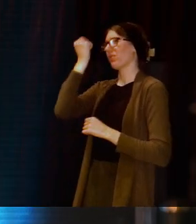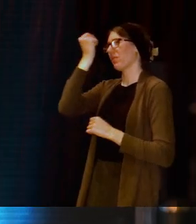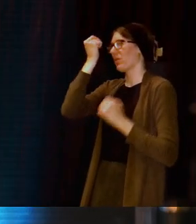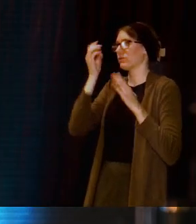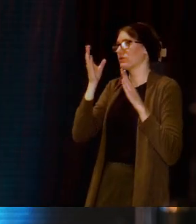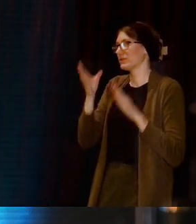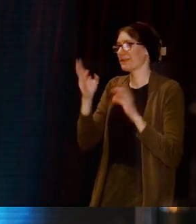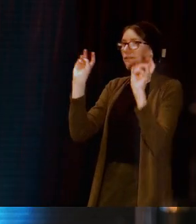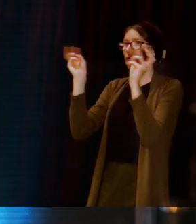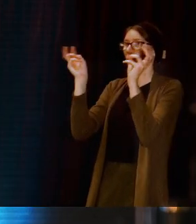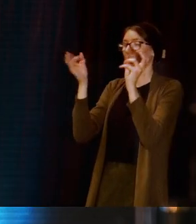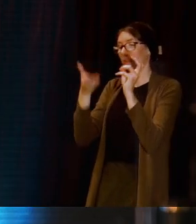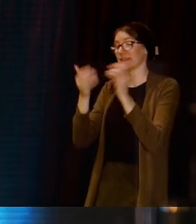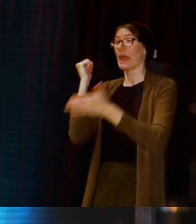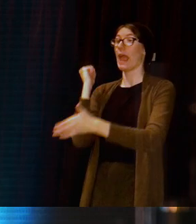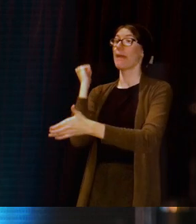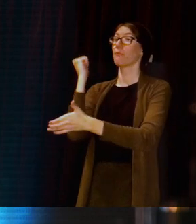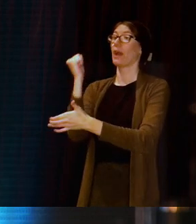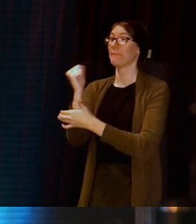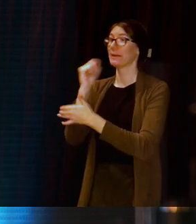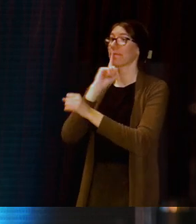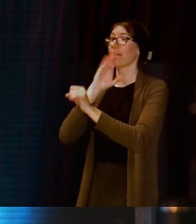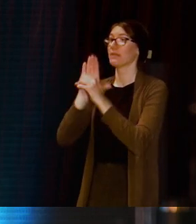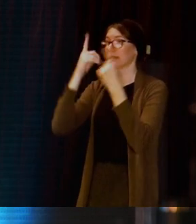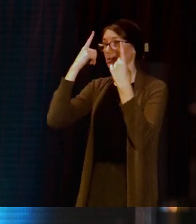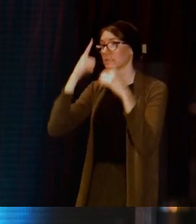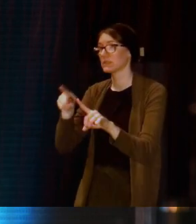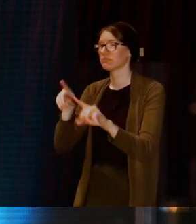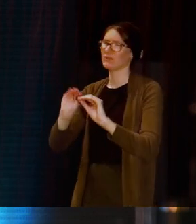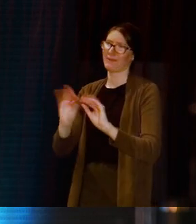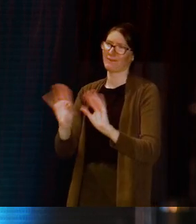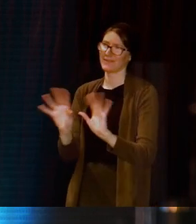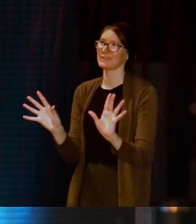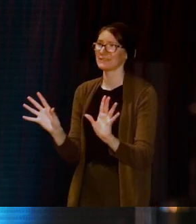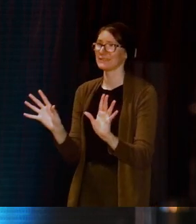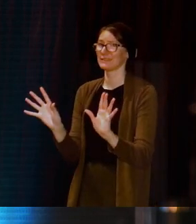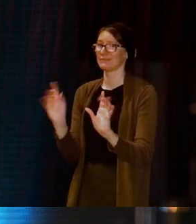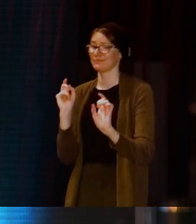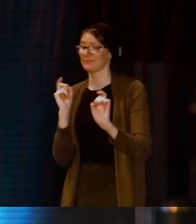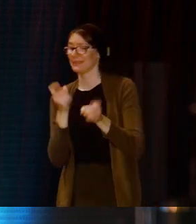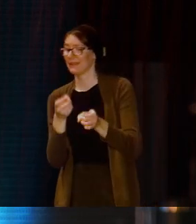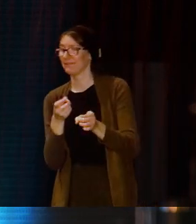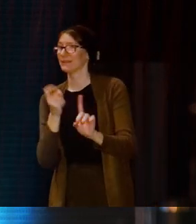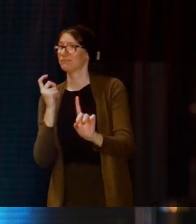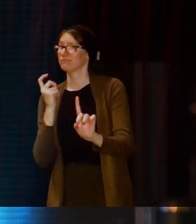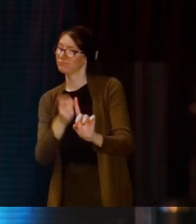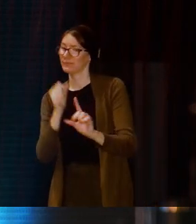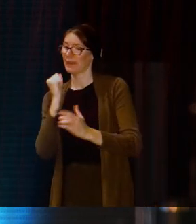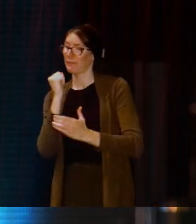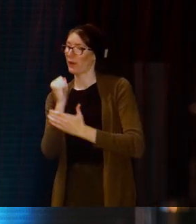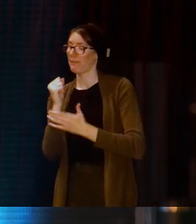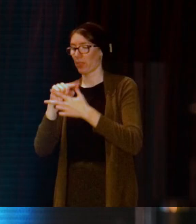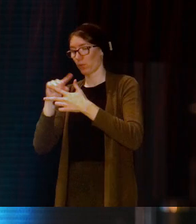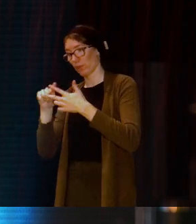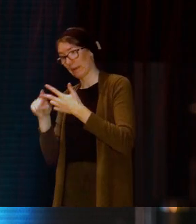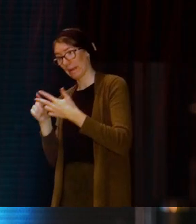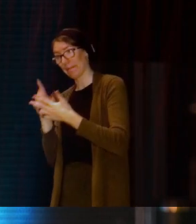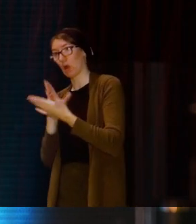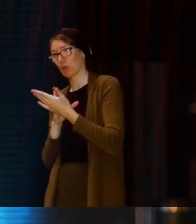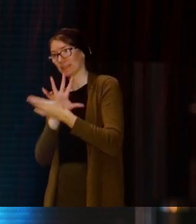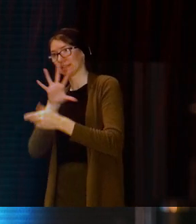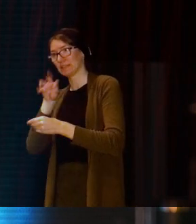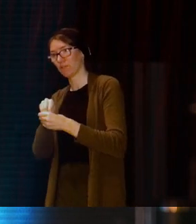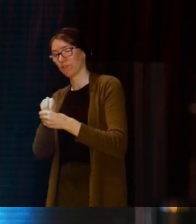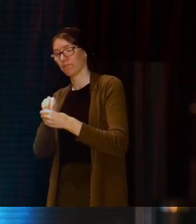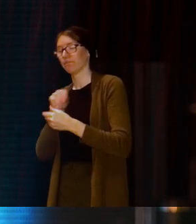theologians, have labeled this the Abrahamic covenant for obvious reasons. It's a covenant given to Abraham. And there's three parts to it.